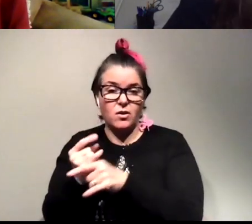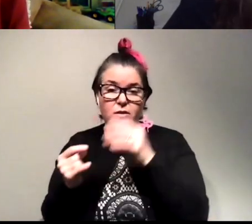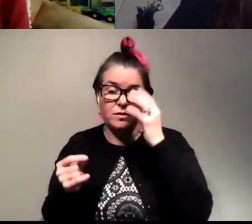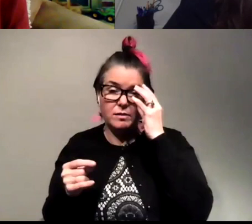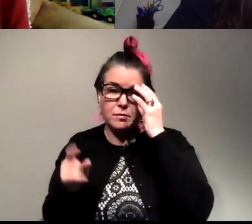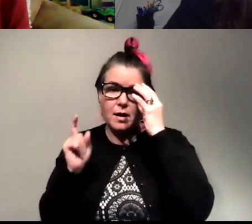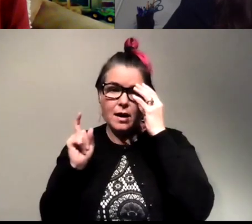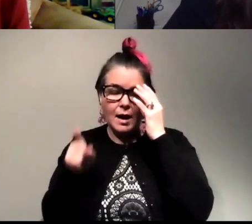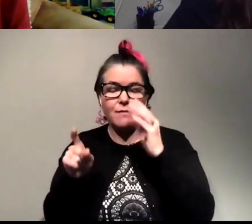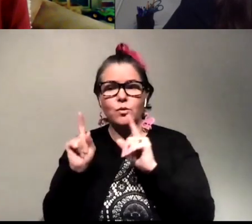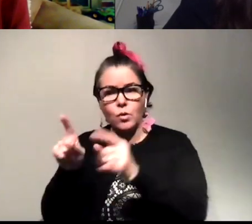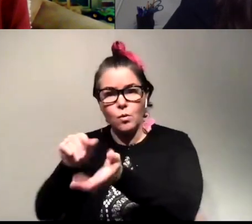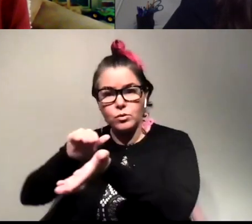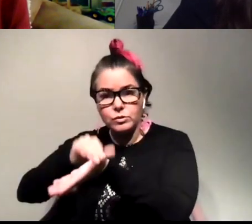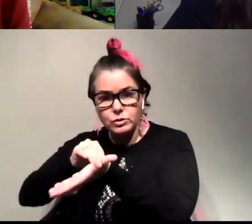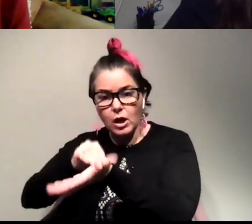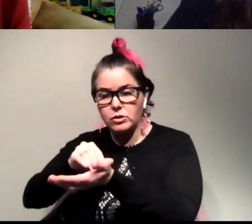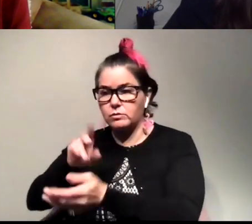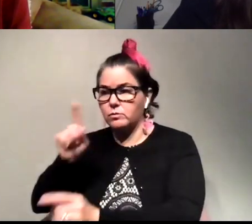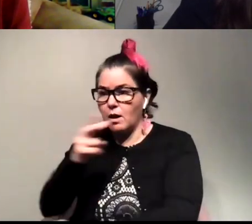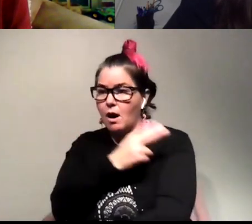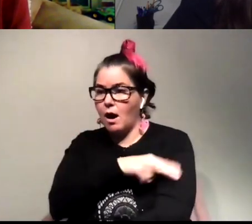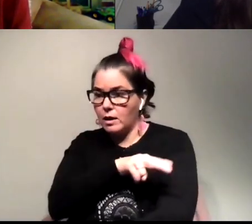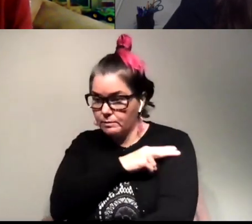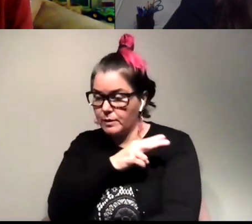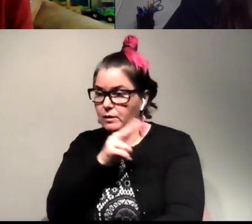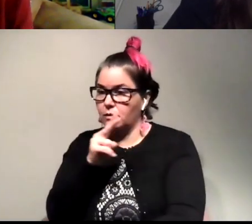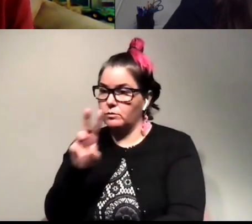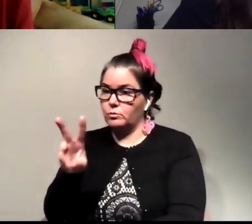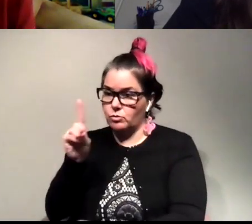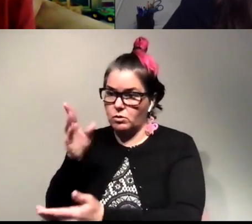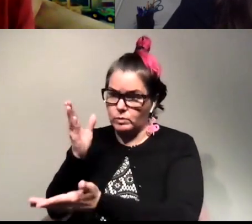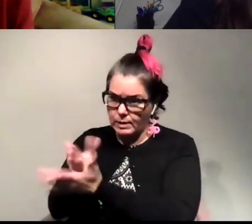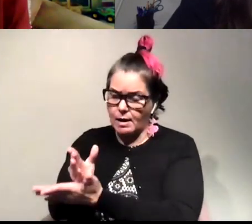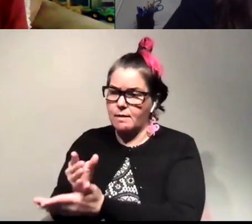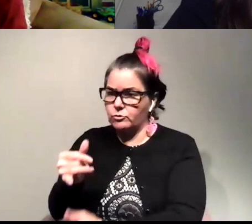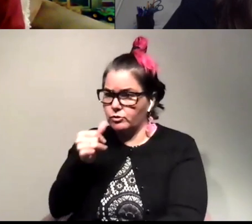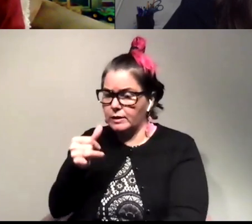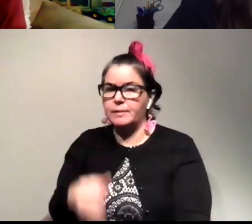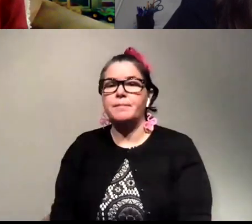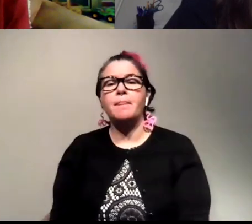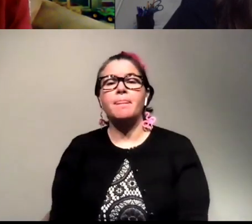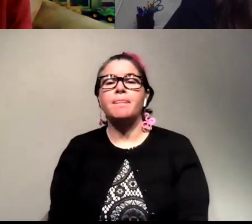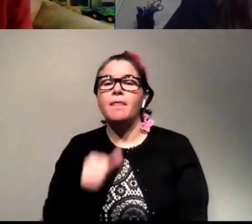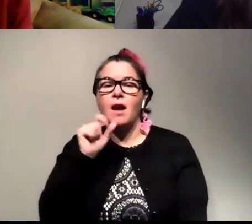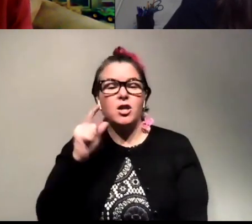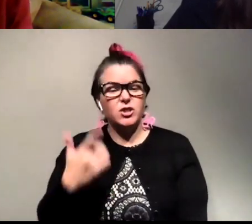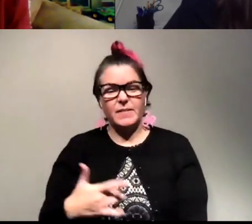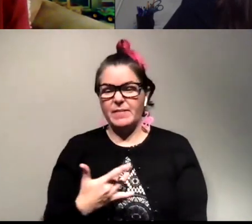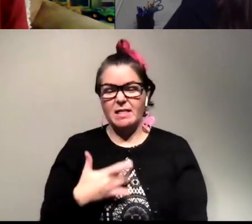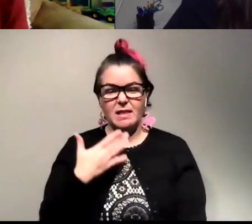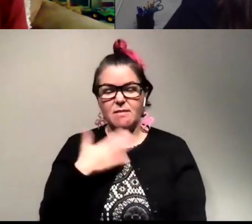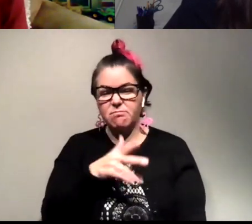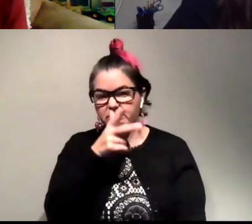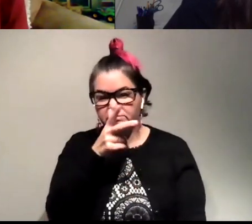really go to a doctor and be in a hospital when they stop. So, you know, it's not only just sort of feeling crappy, it can